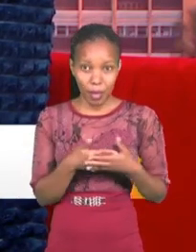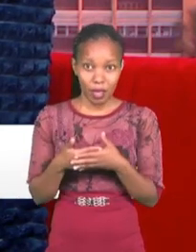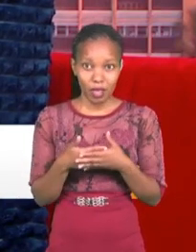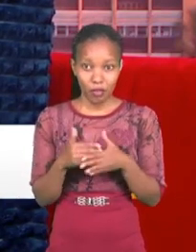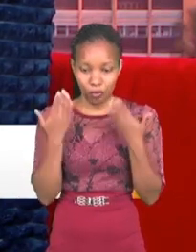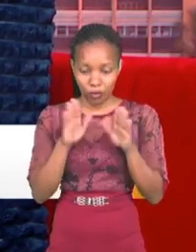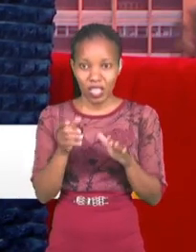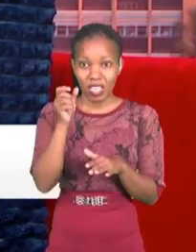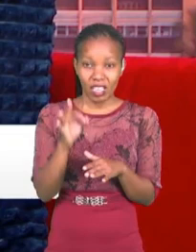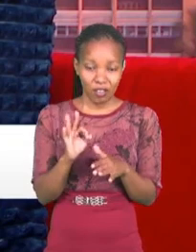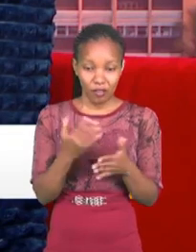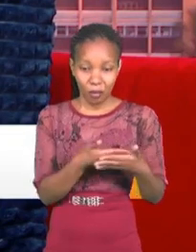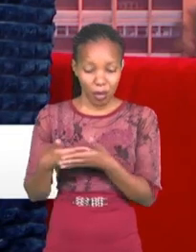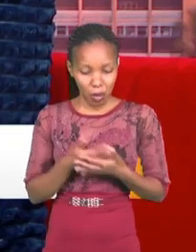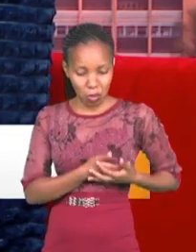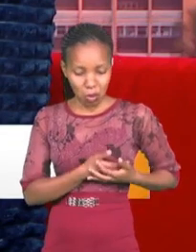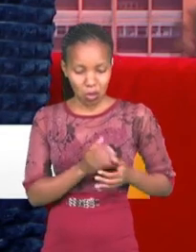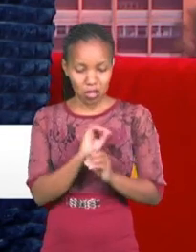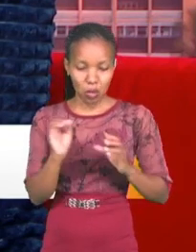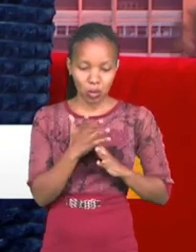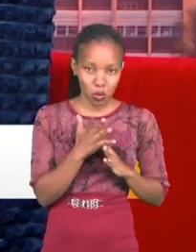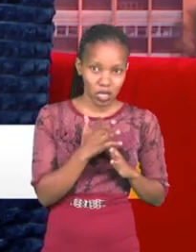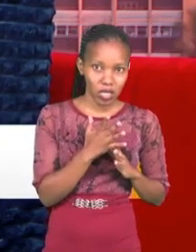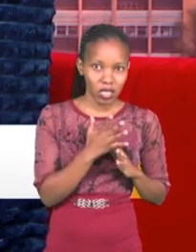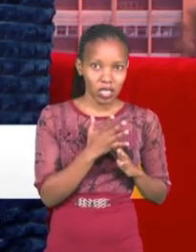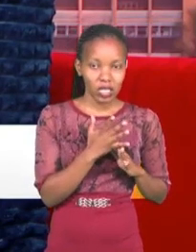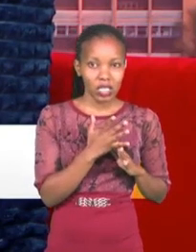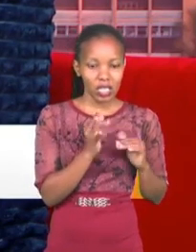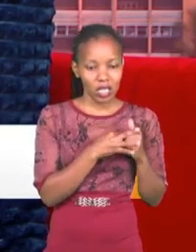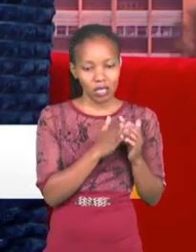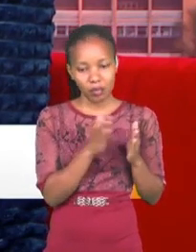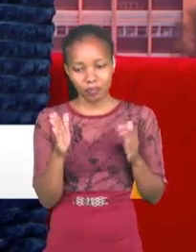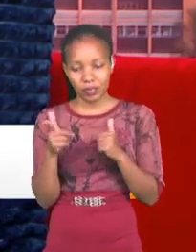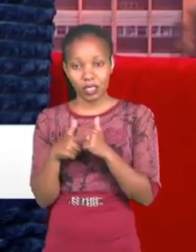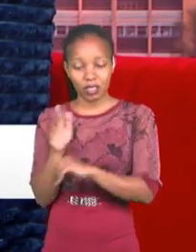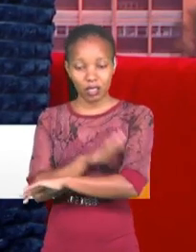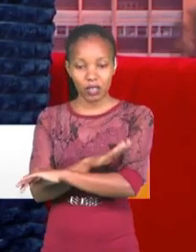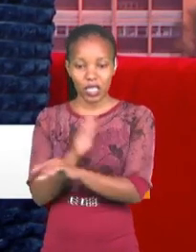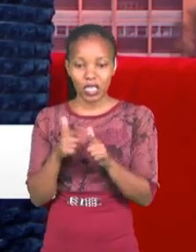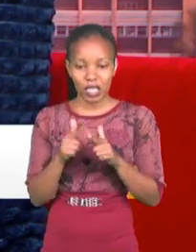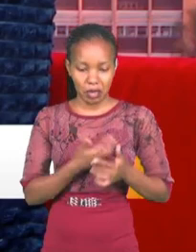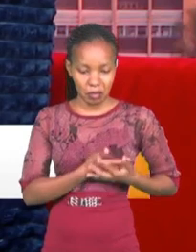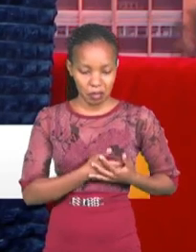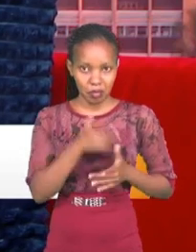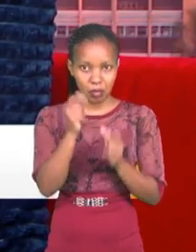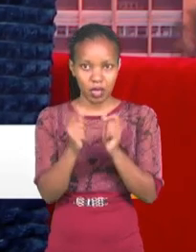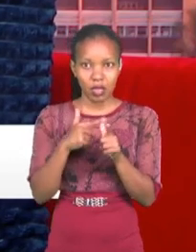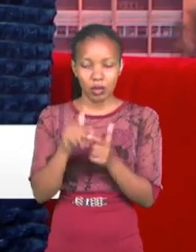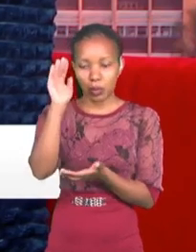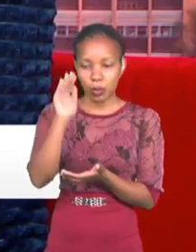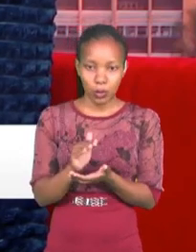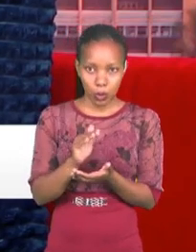If she does not give feed to baby between 8 to 6 in the evening, the breast milk production is